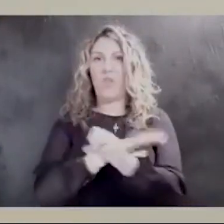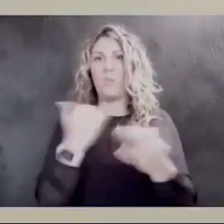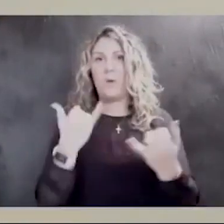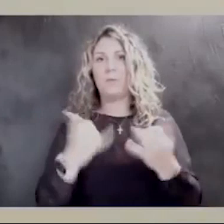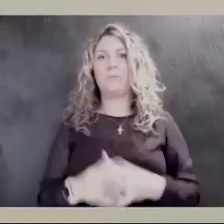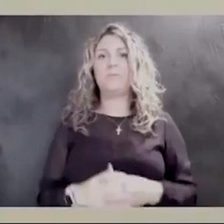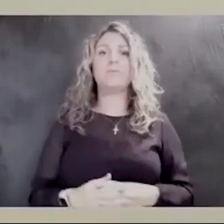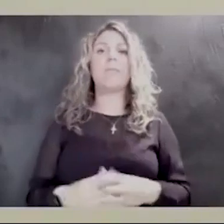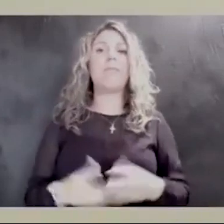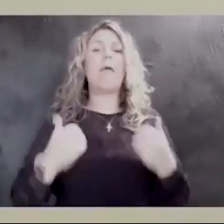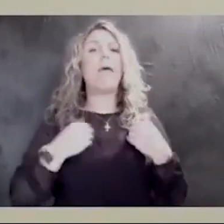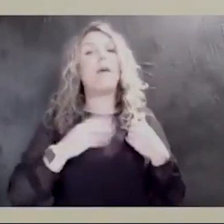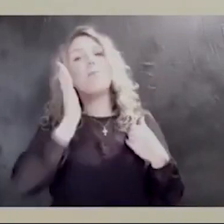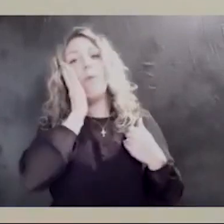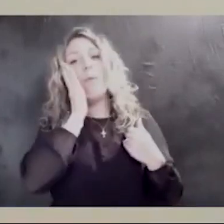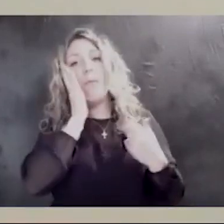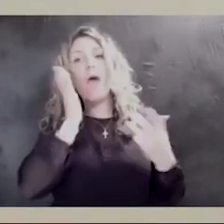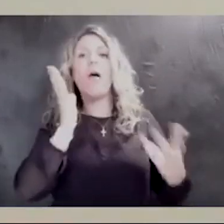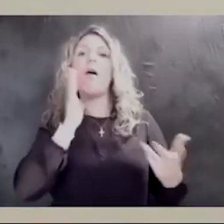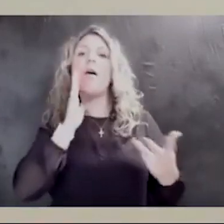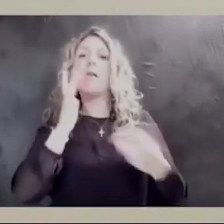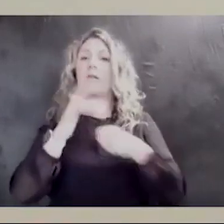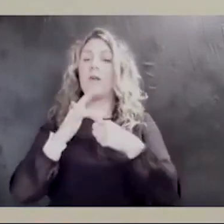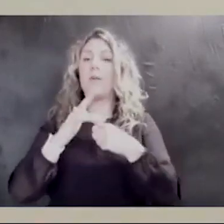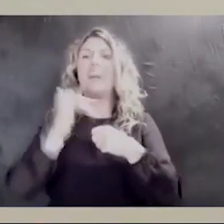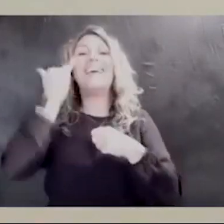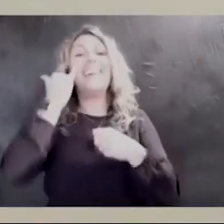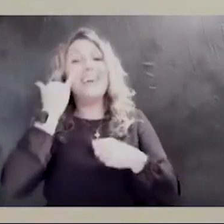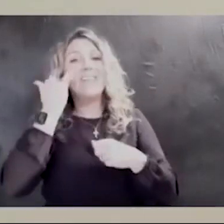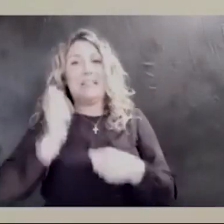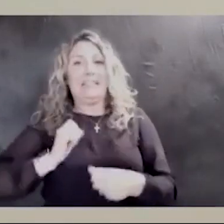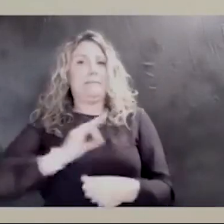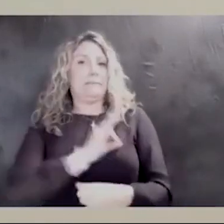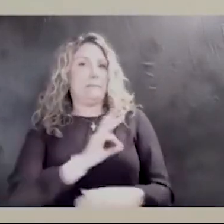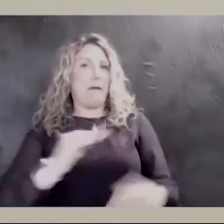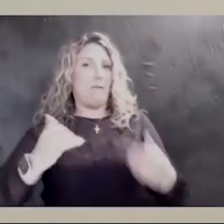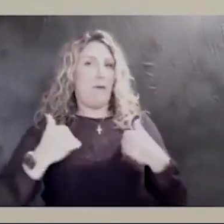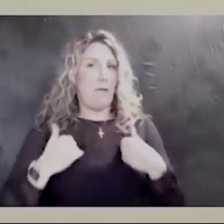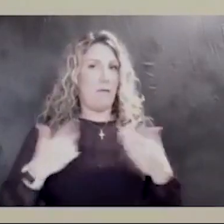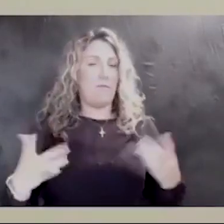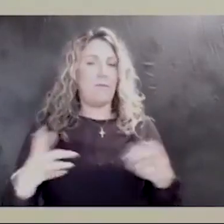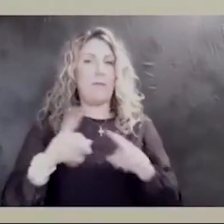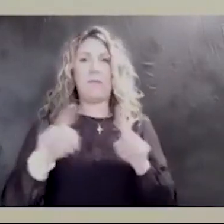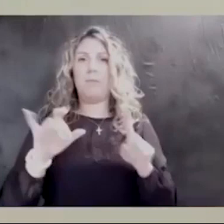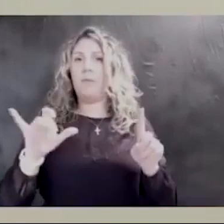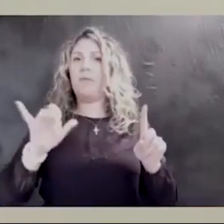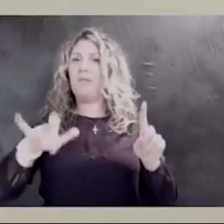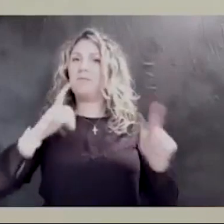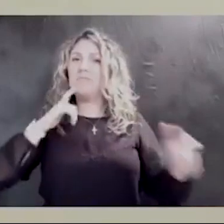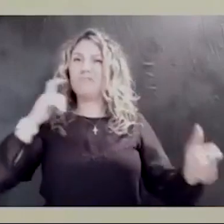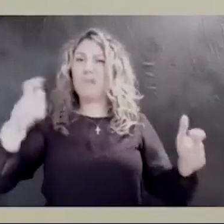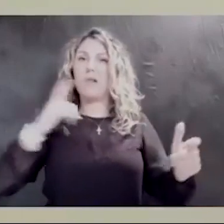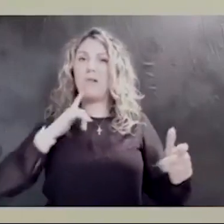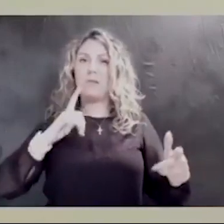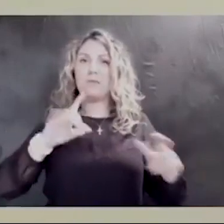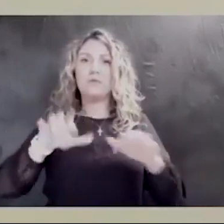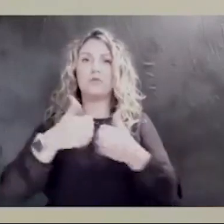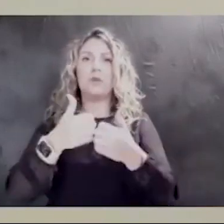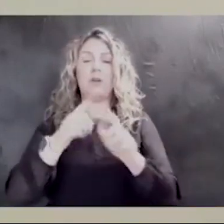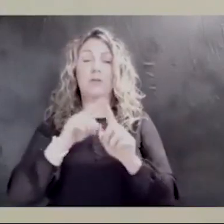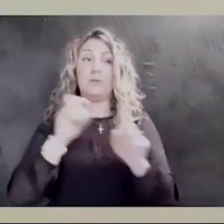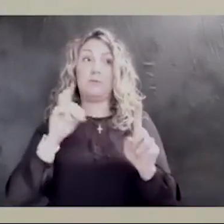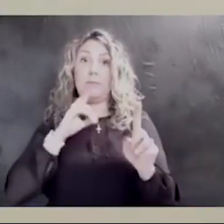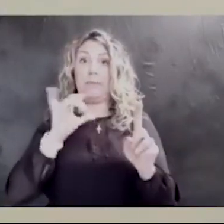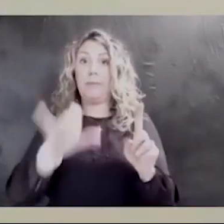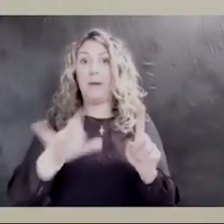some bed capacity if we had a little more staff to be able to do it. That's been the biggest, our biggest challenge by far